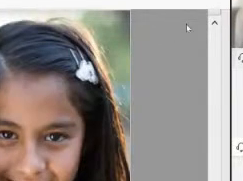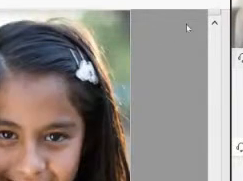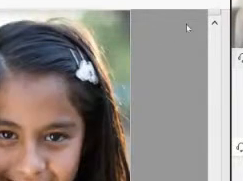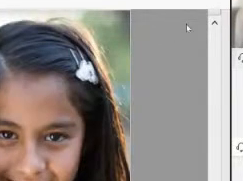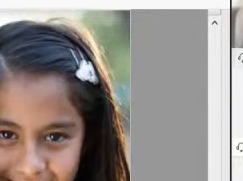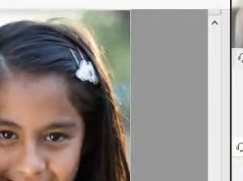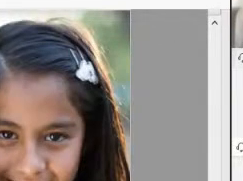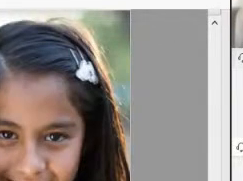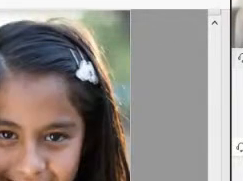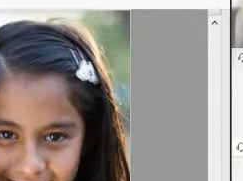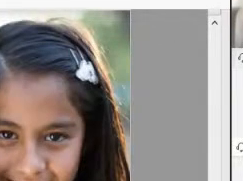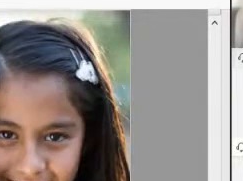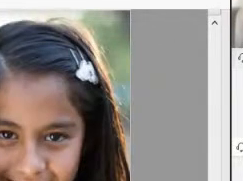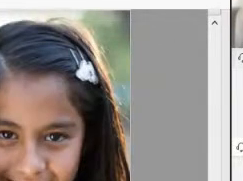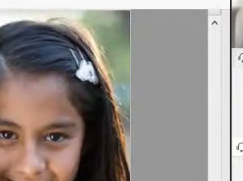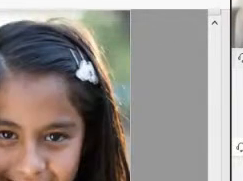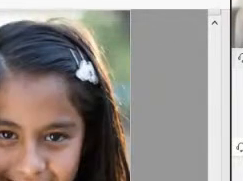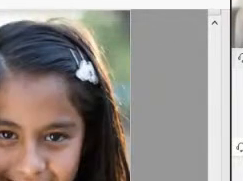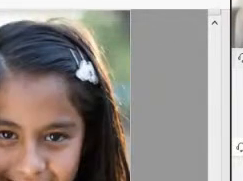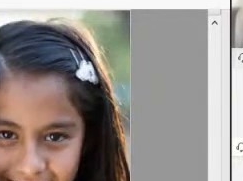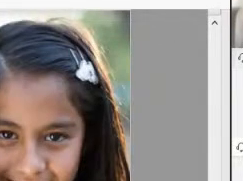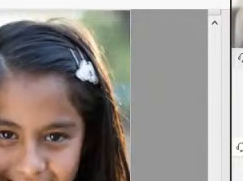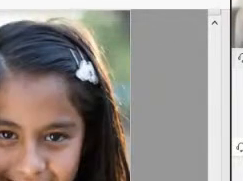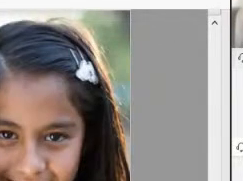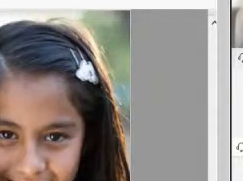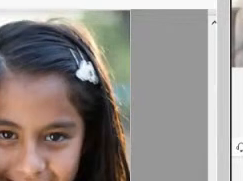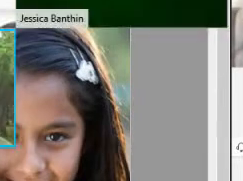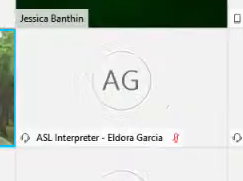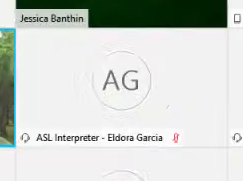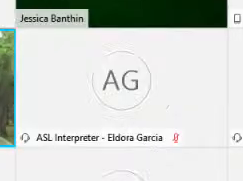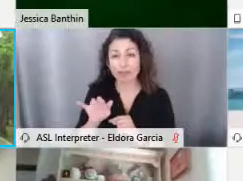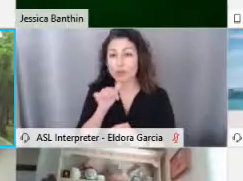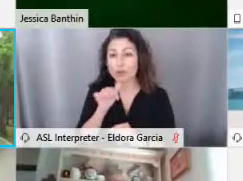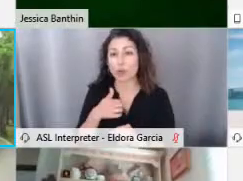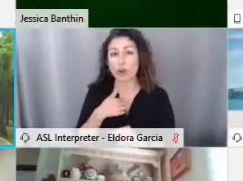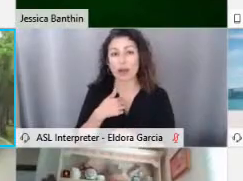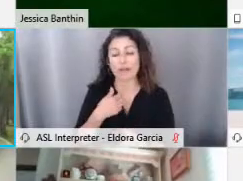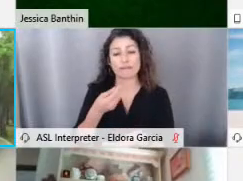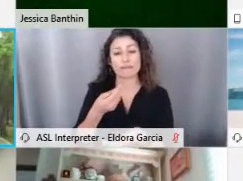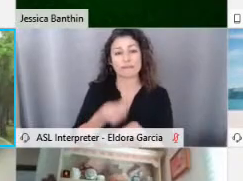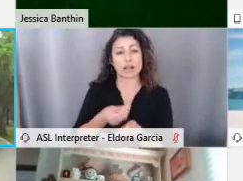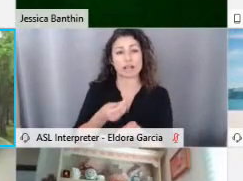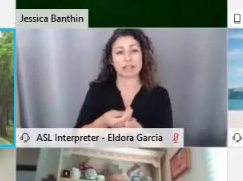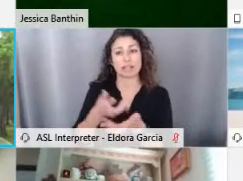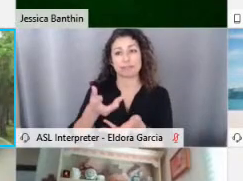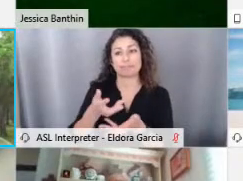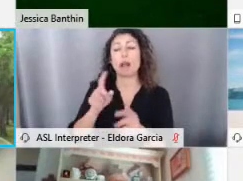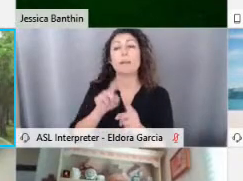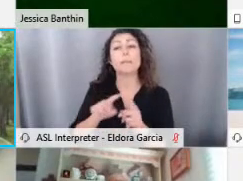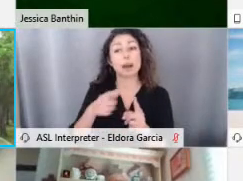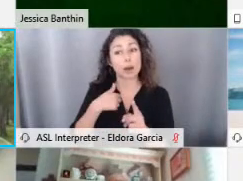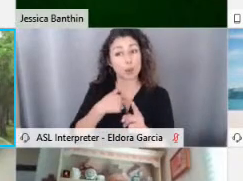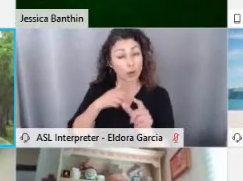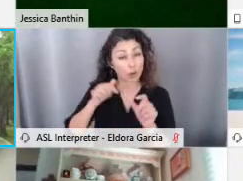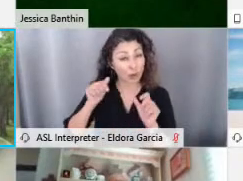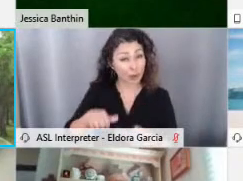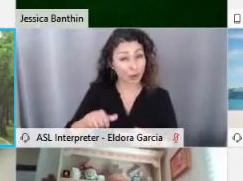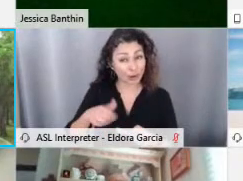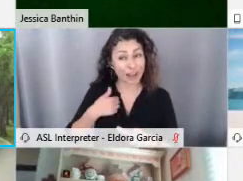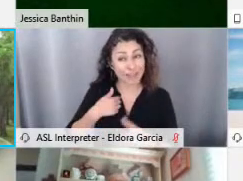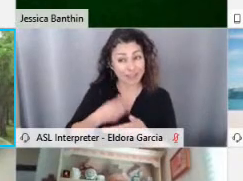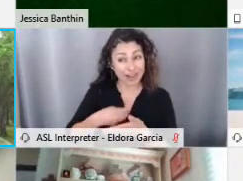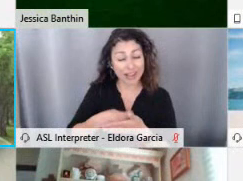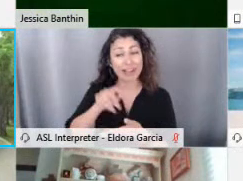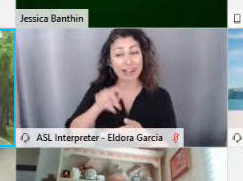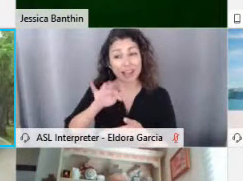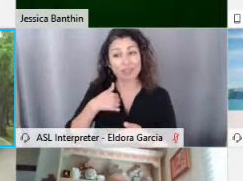impossible to have money to do something like this if we don't have a funding source, but we could potentially have a funding